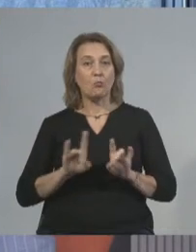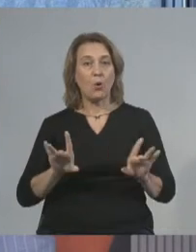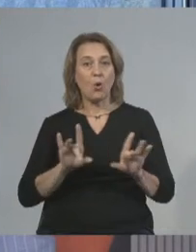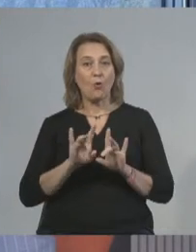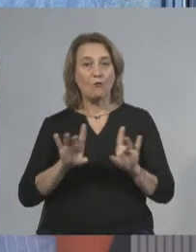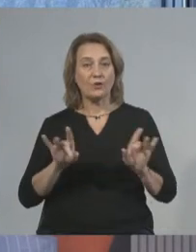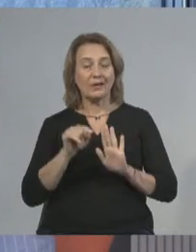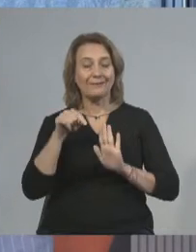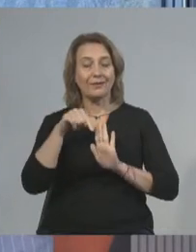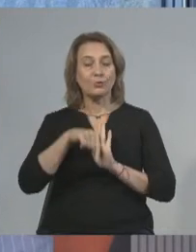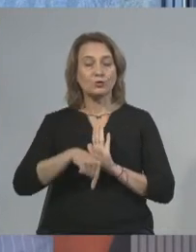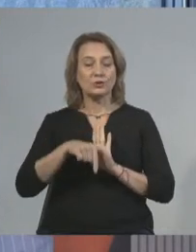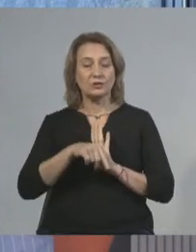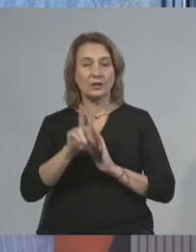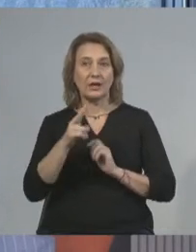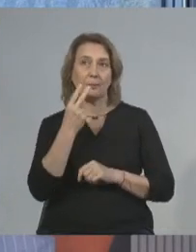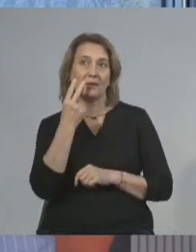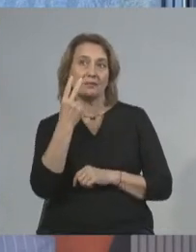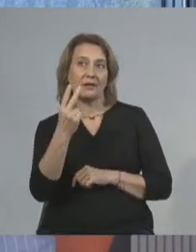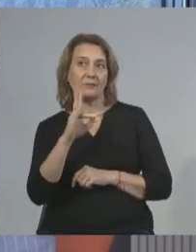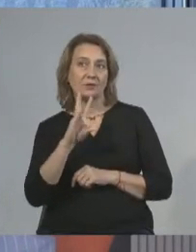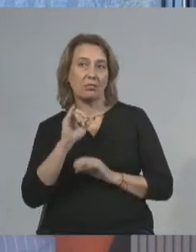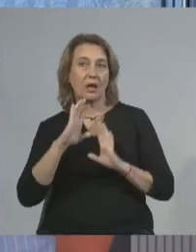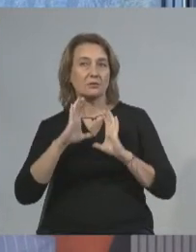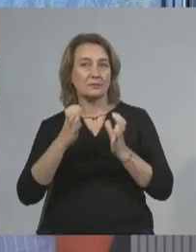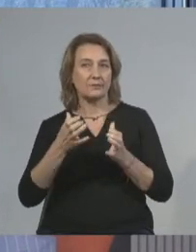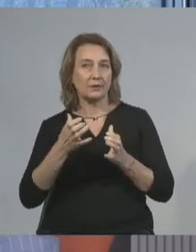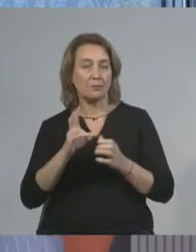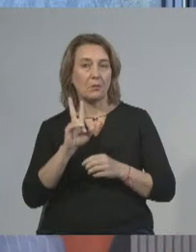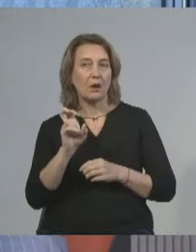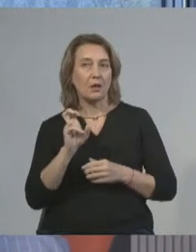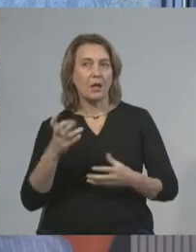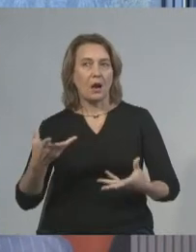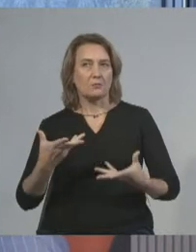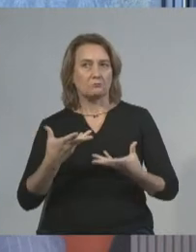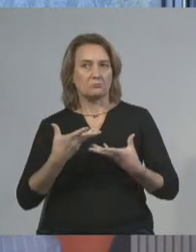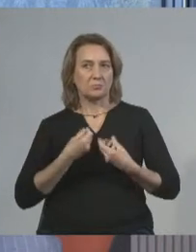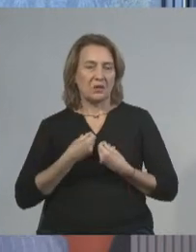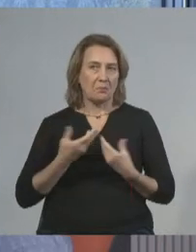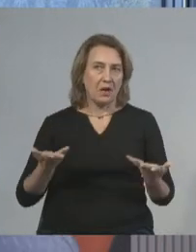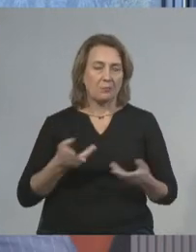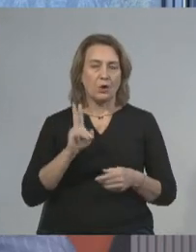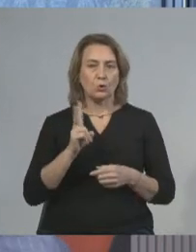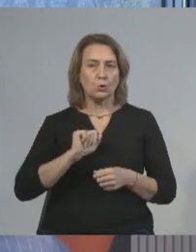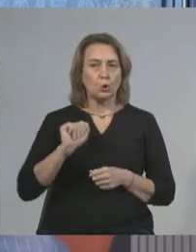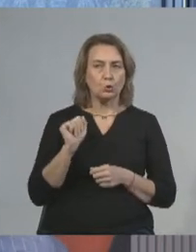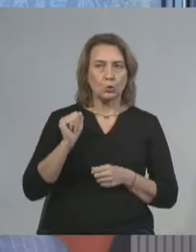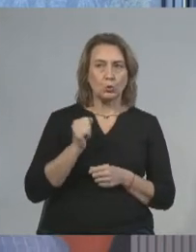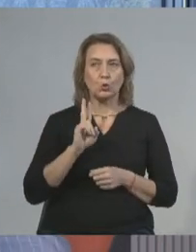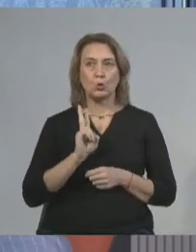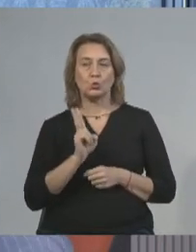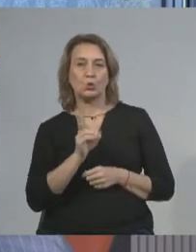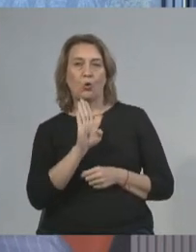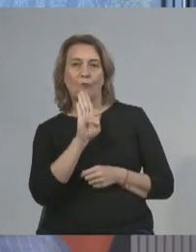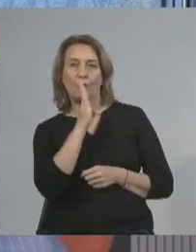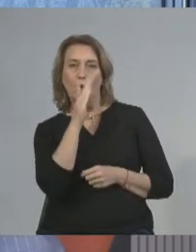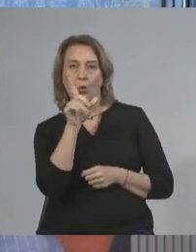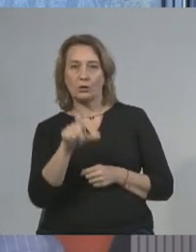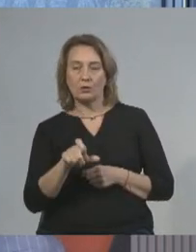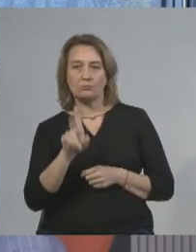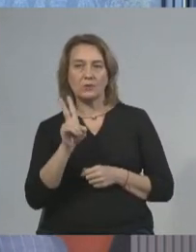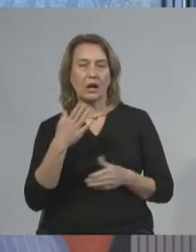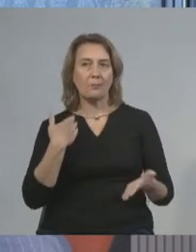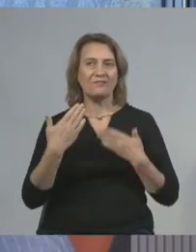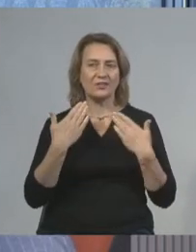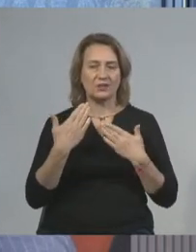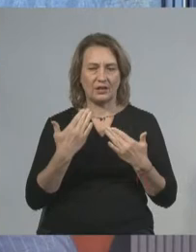problem those narratives define our outlook on the world they show us who is our friend who is our